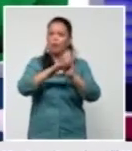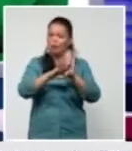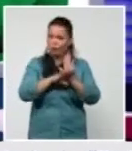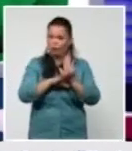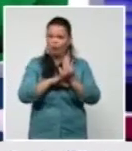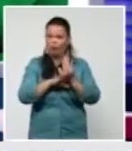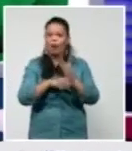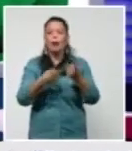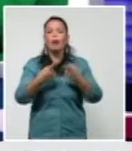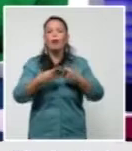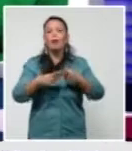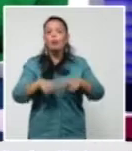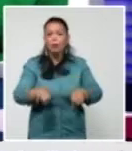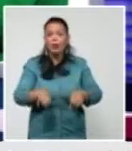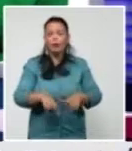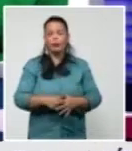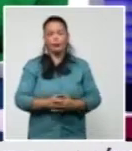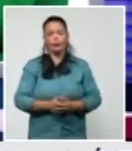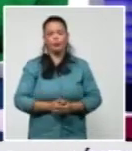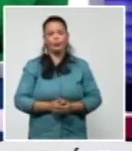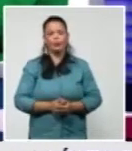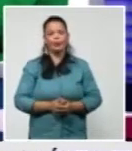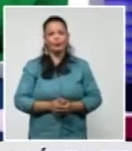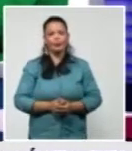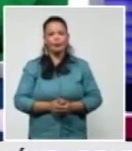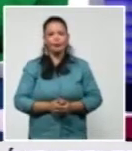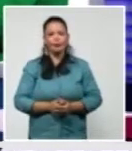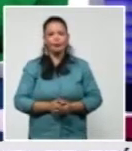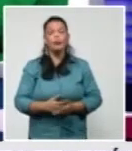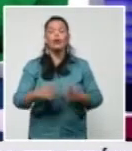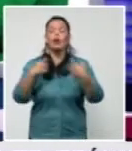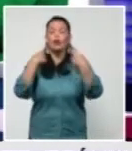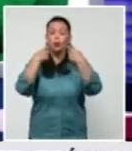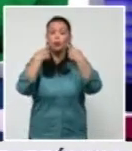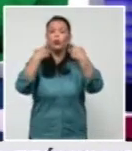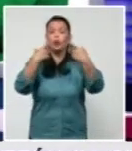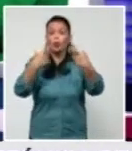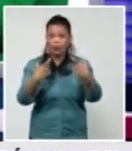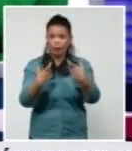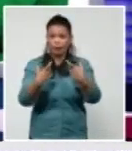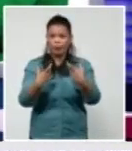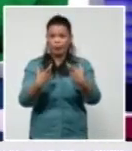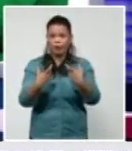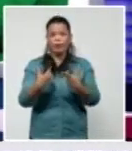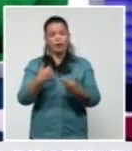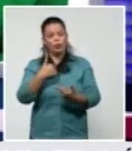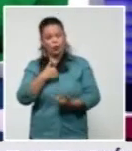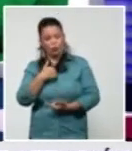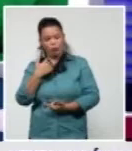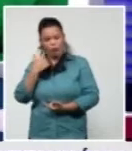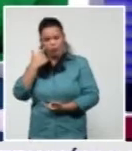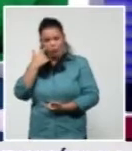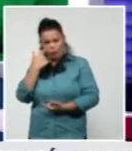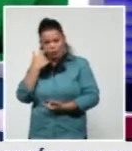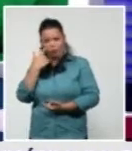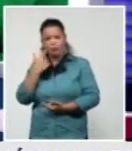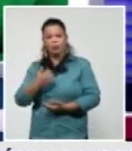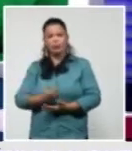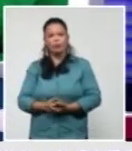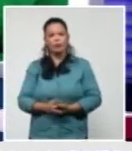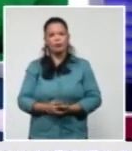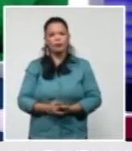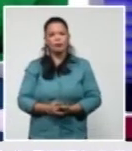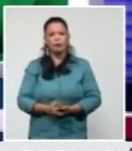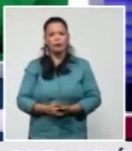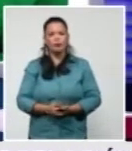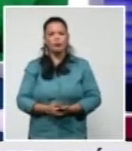7,228 have tested positive, with 321 diagnosed this past week. 418 Cubans and